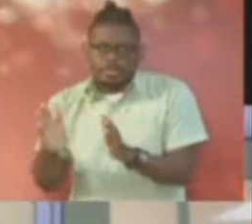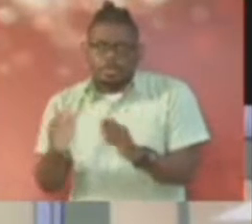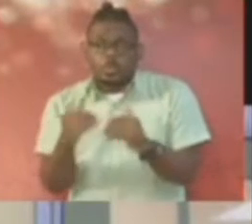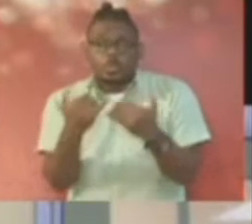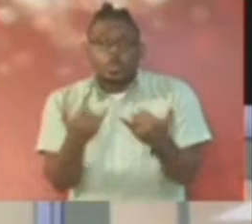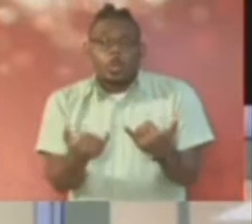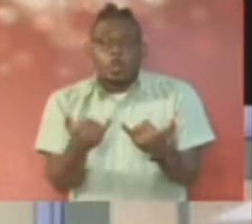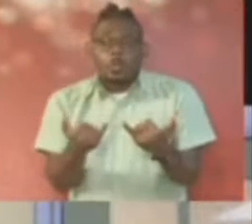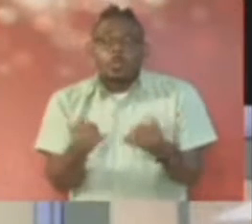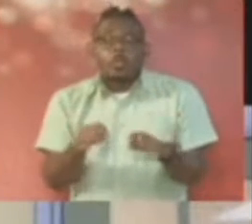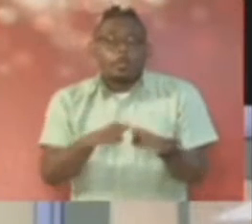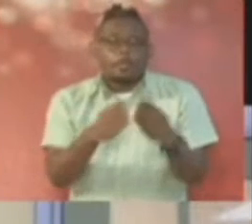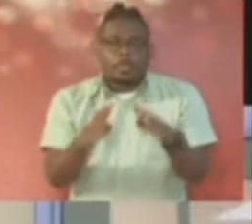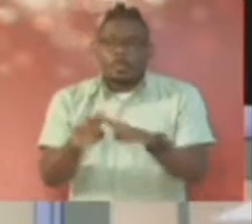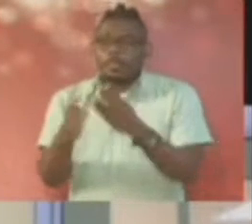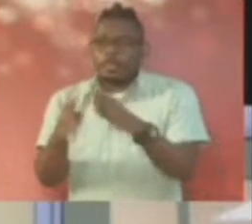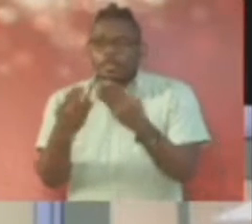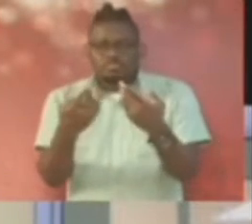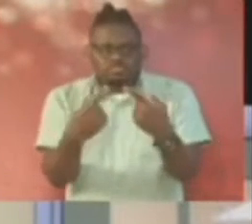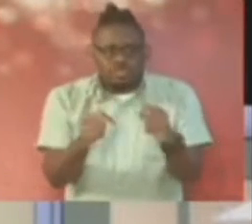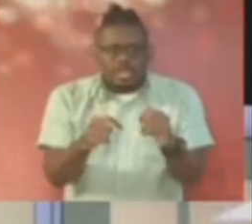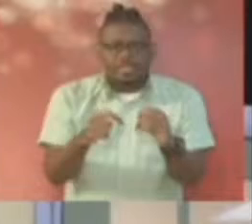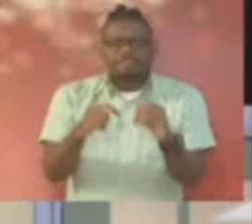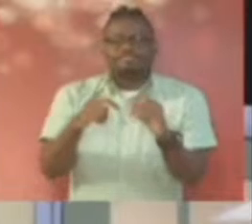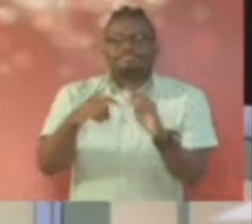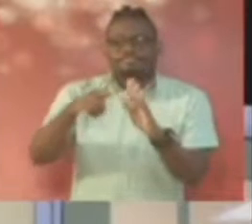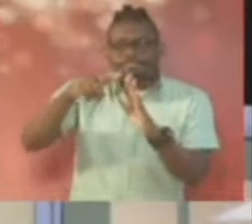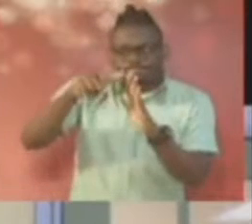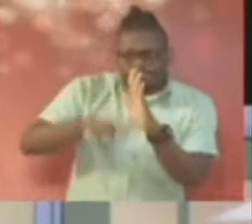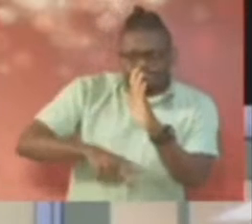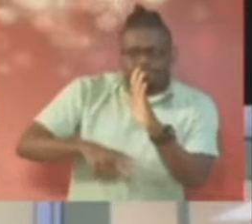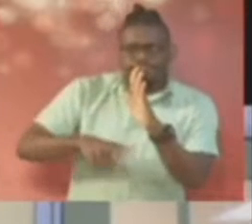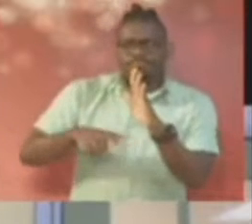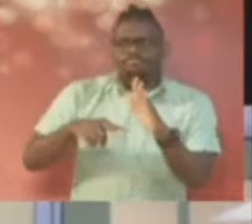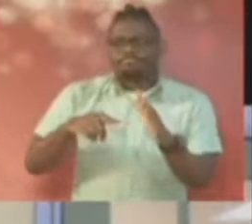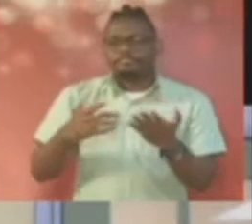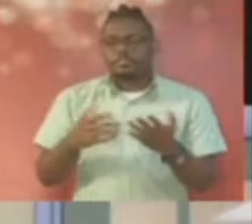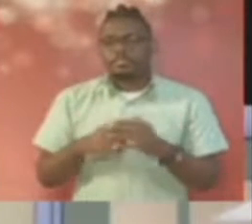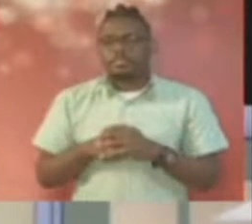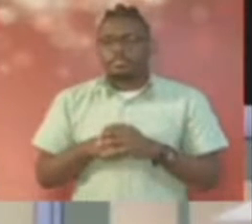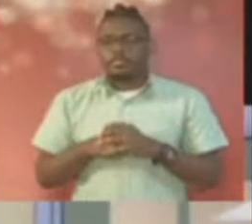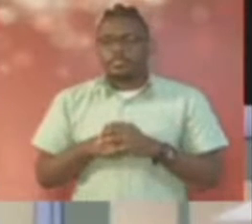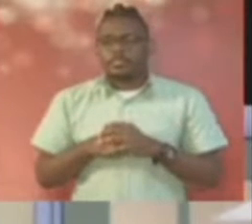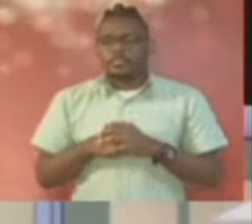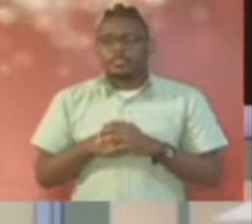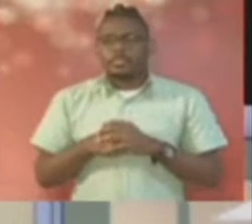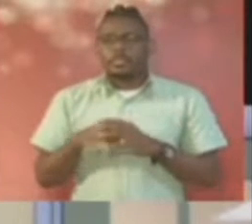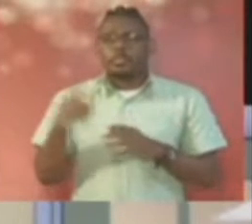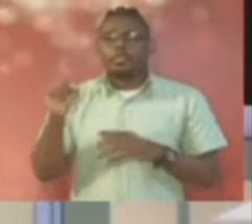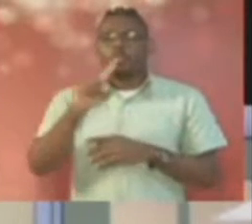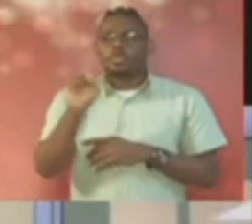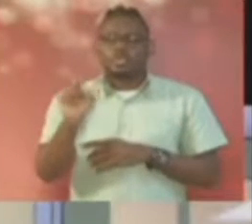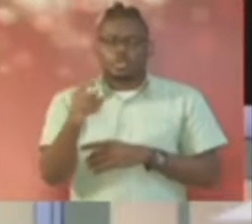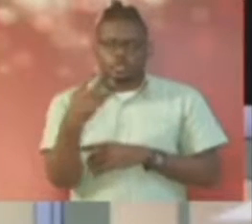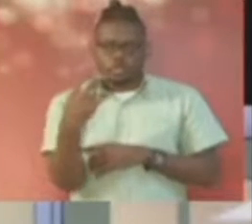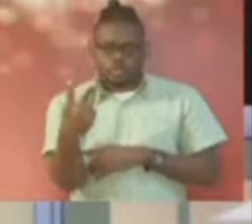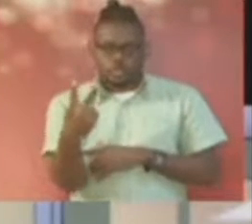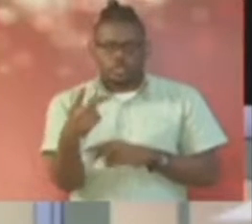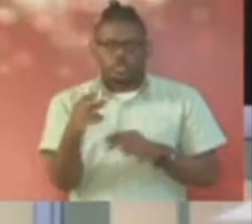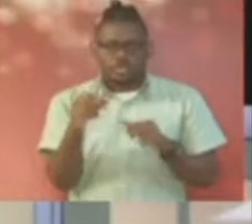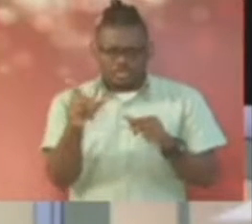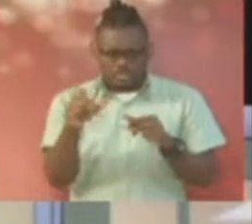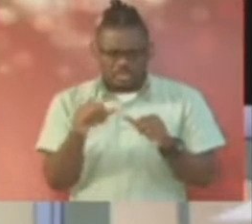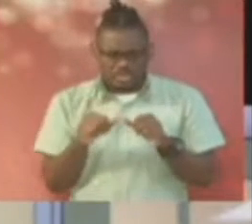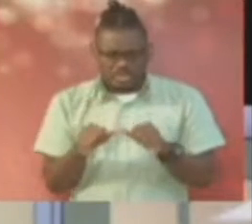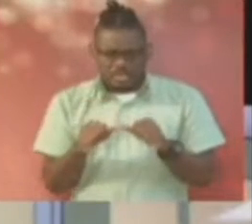move from community down to cluster? That's question one. Question two, we're still seeing that there's